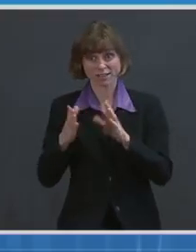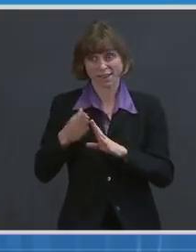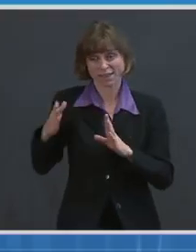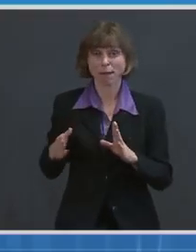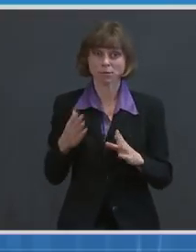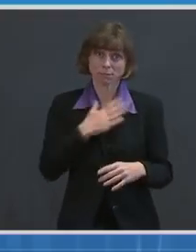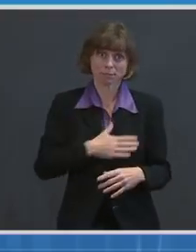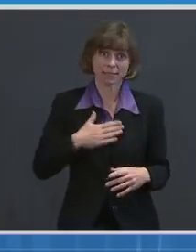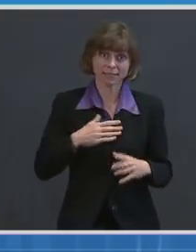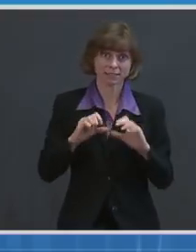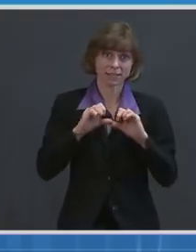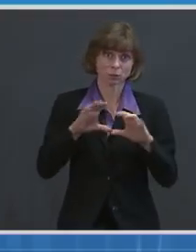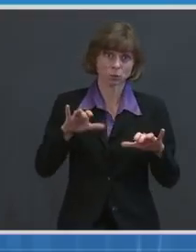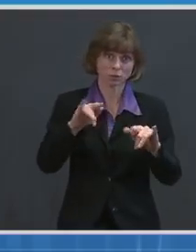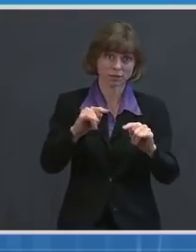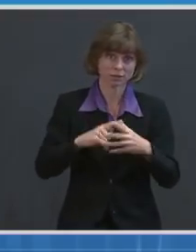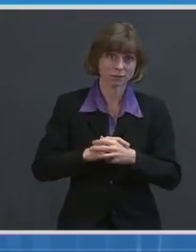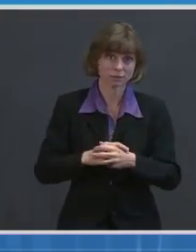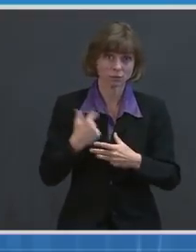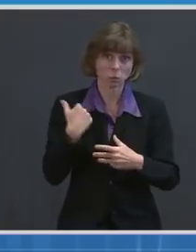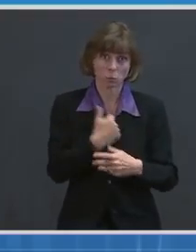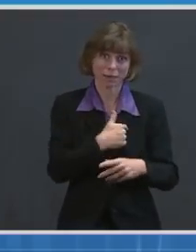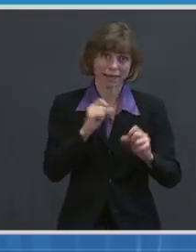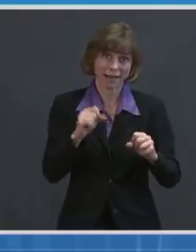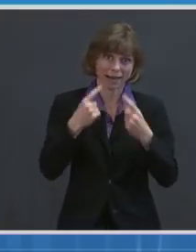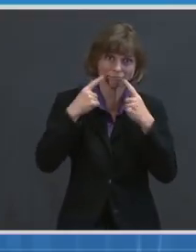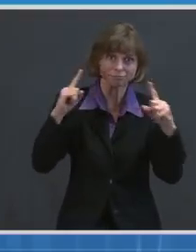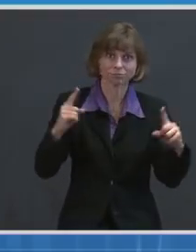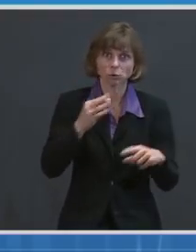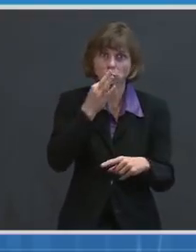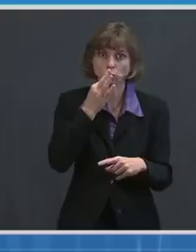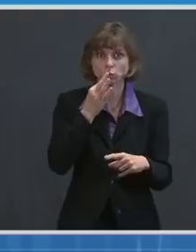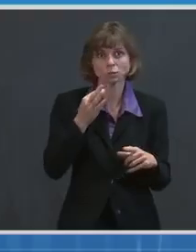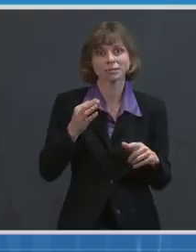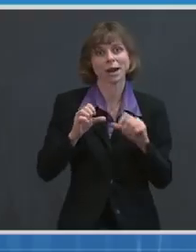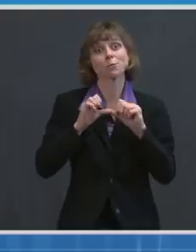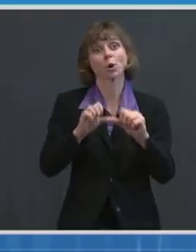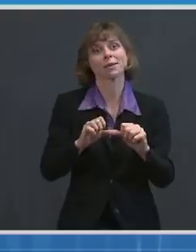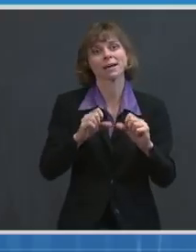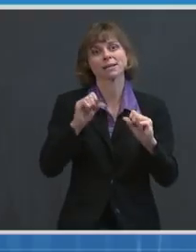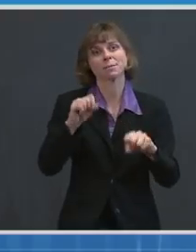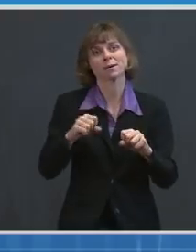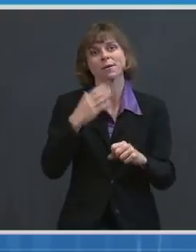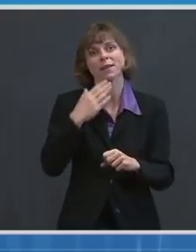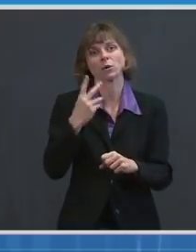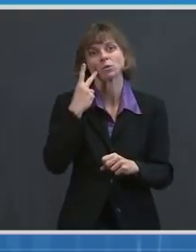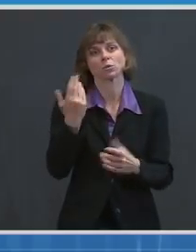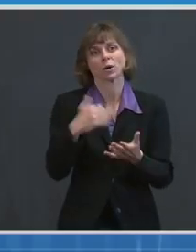that so we can get there as quickly and as permanently as possible. Thank you very much, and we'll be here again on Wednesday.